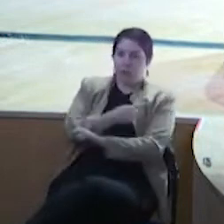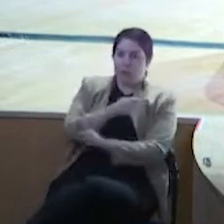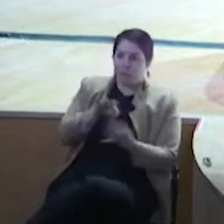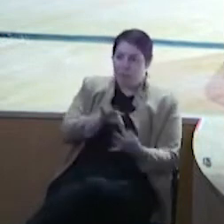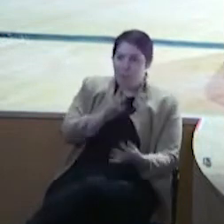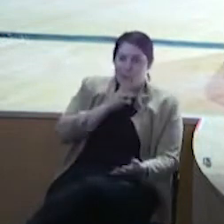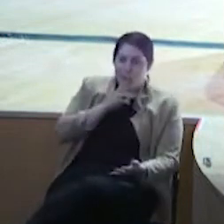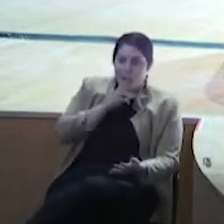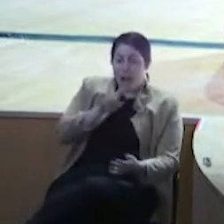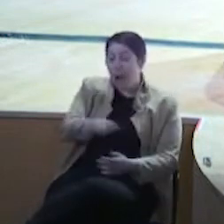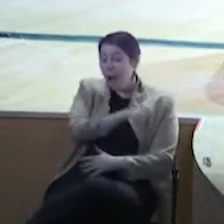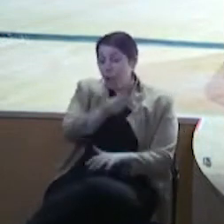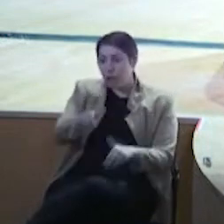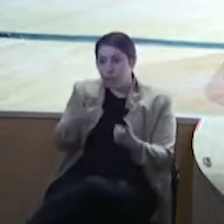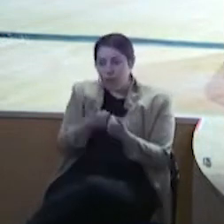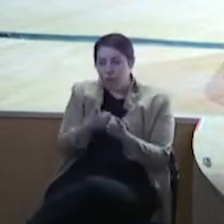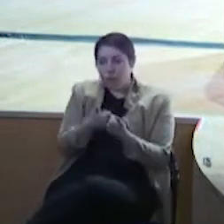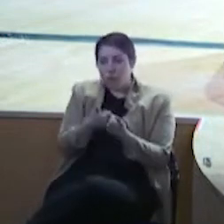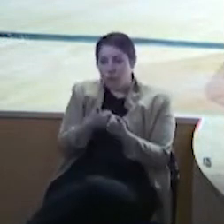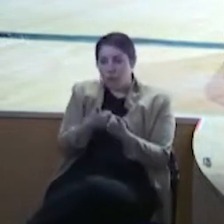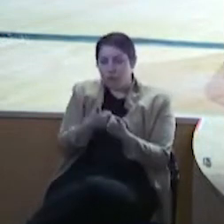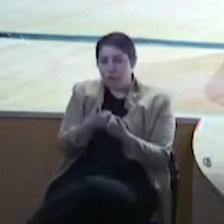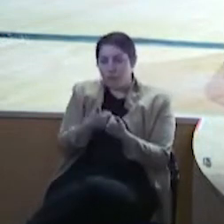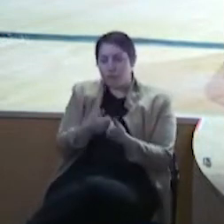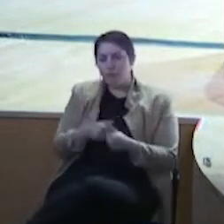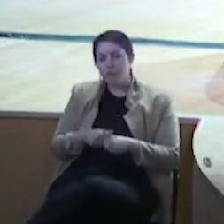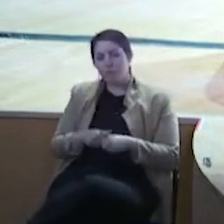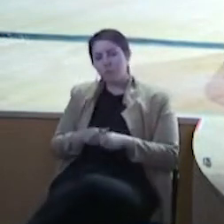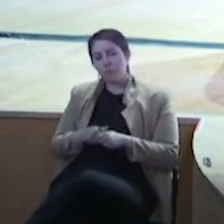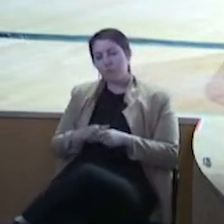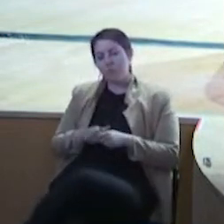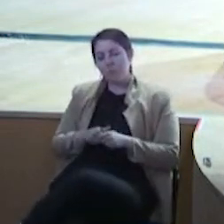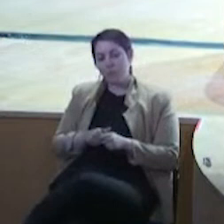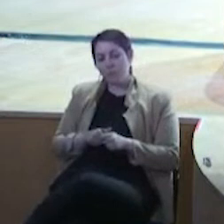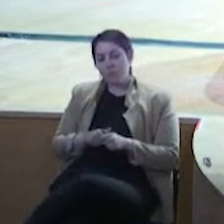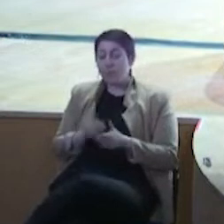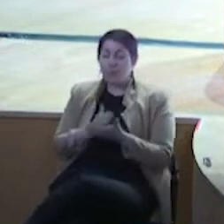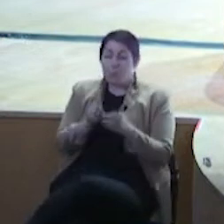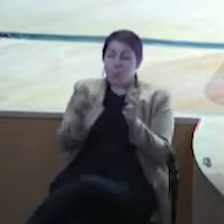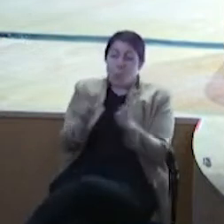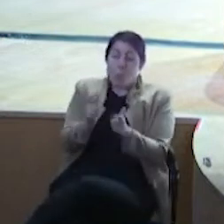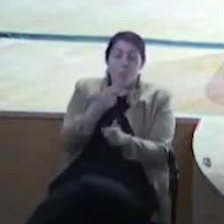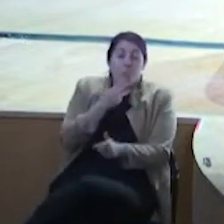water to their small community or to their village,